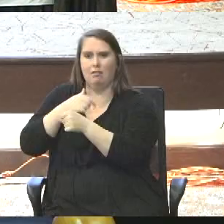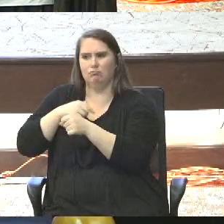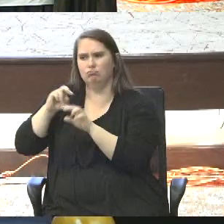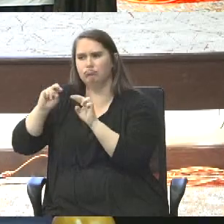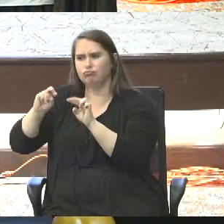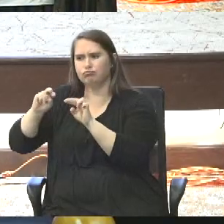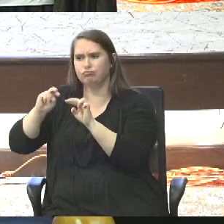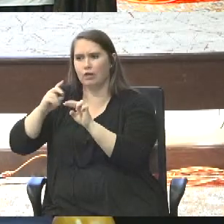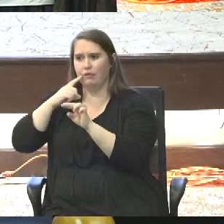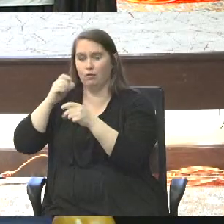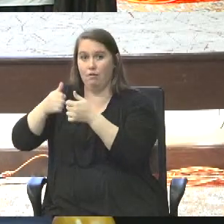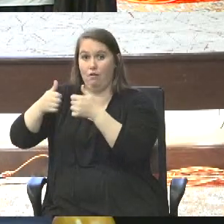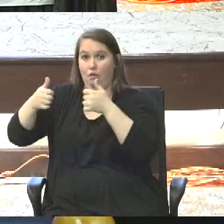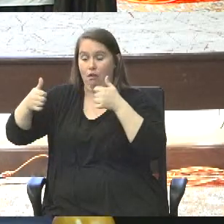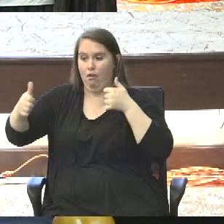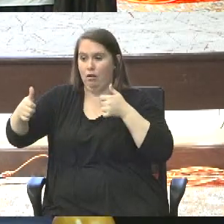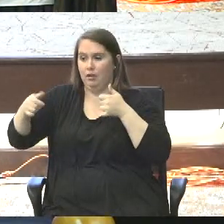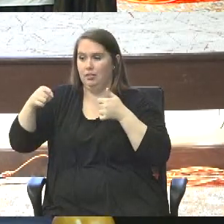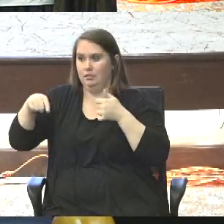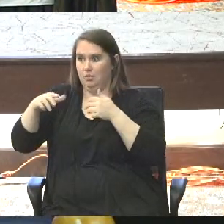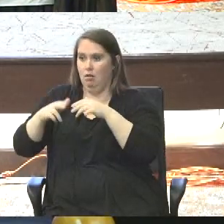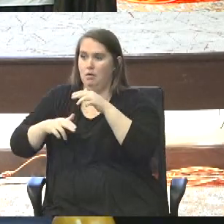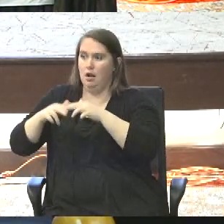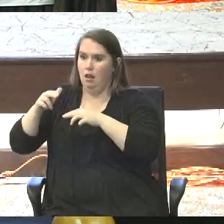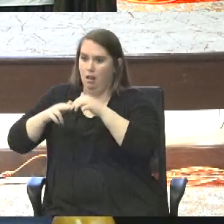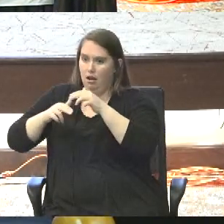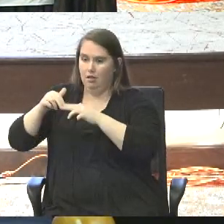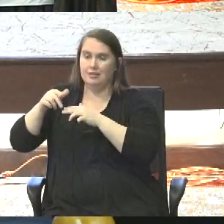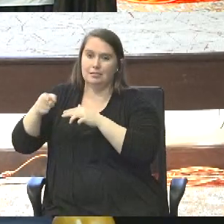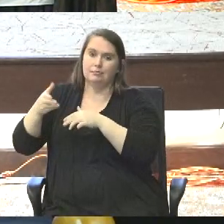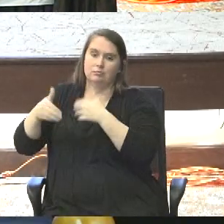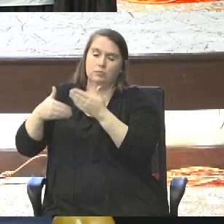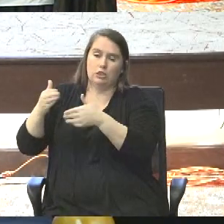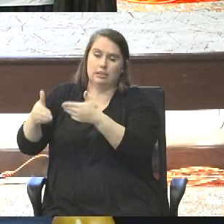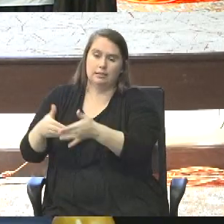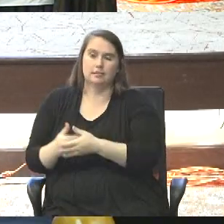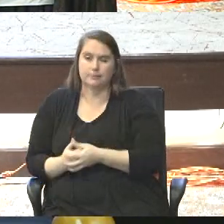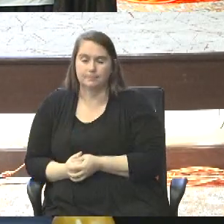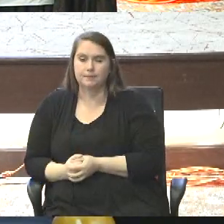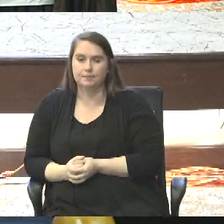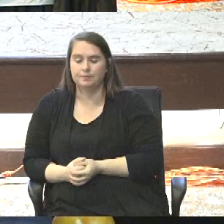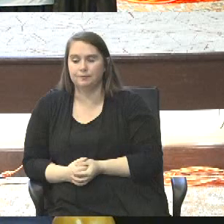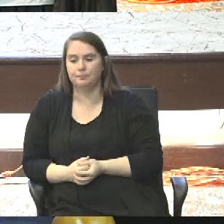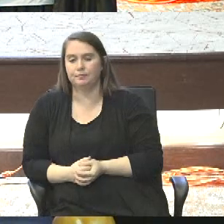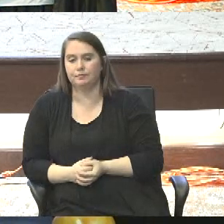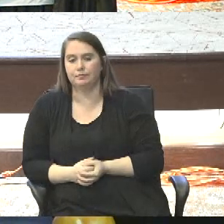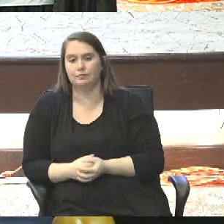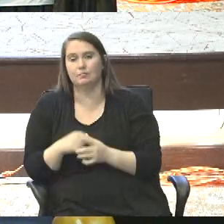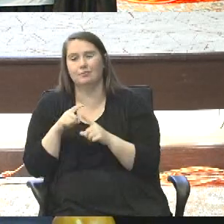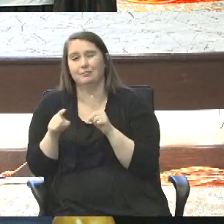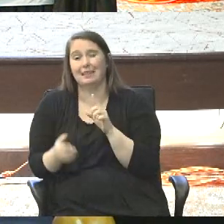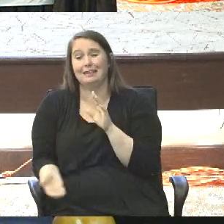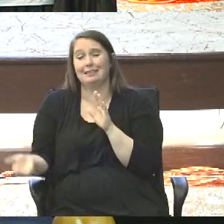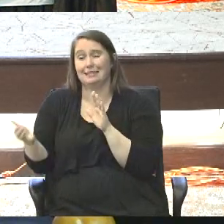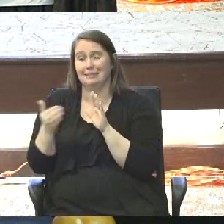that developer has gone on in his process. But again,